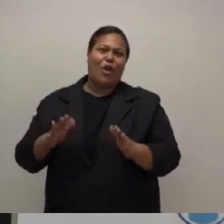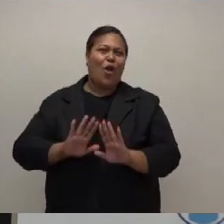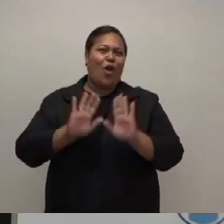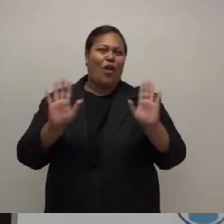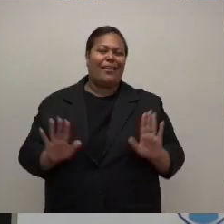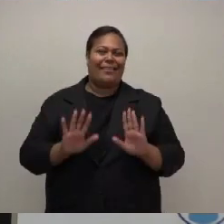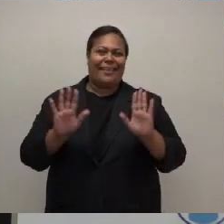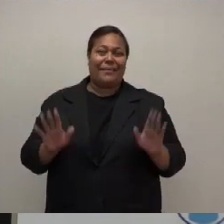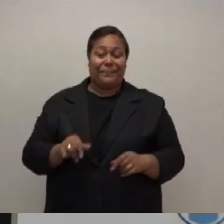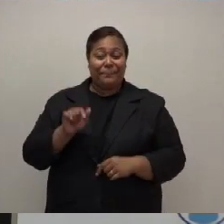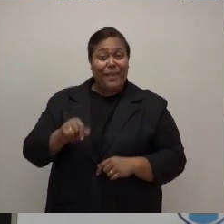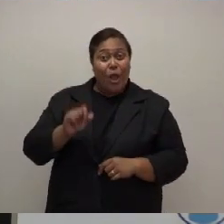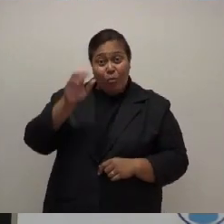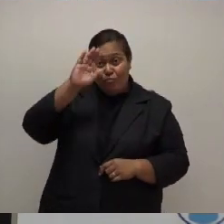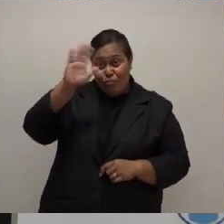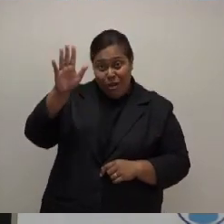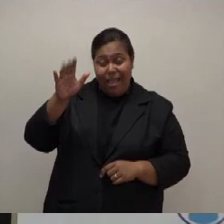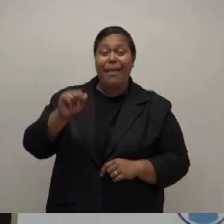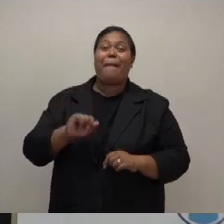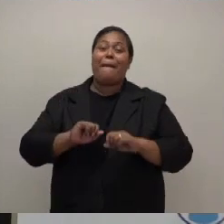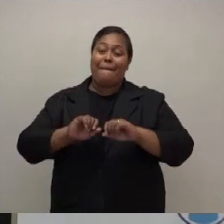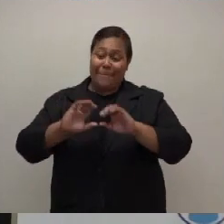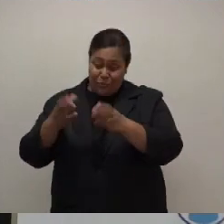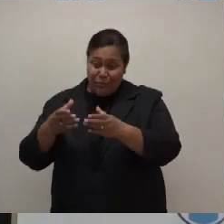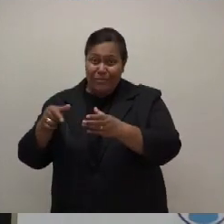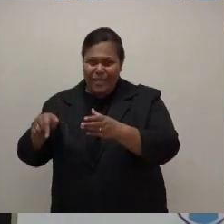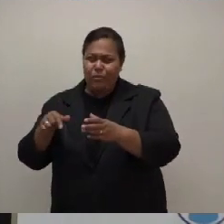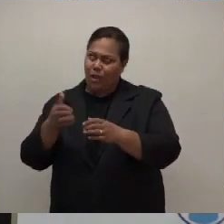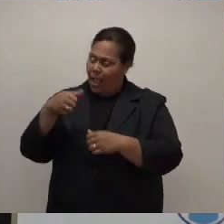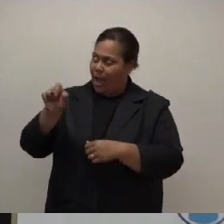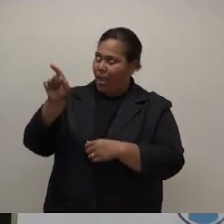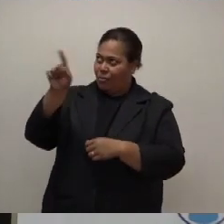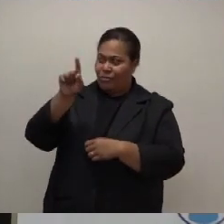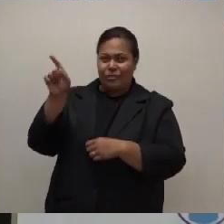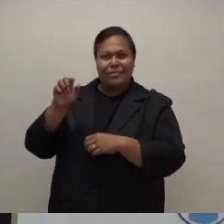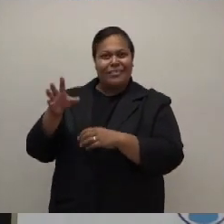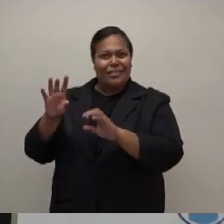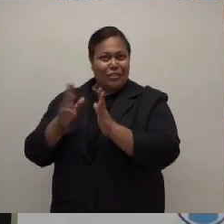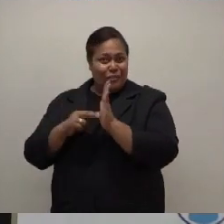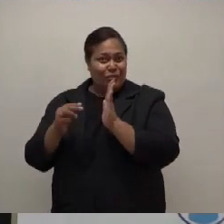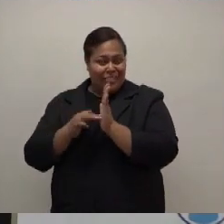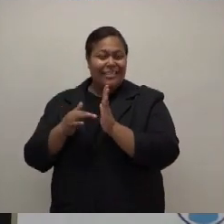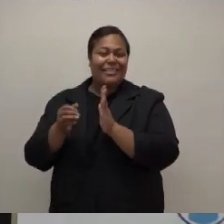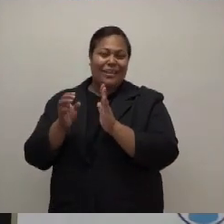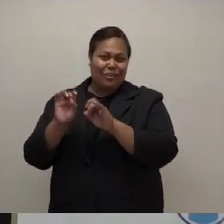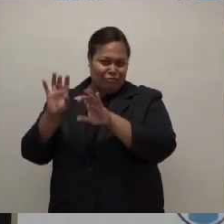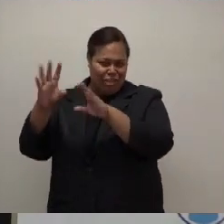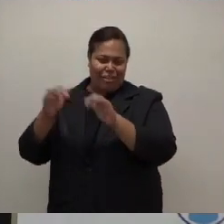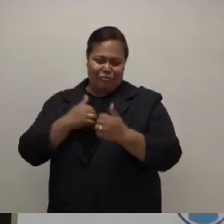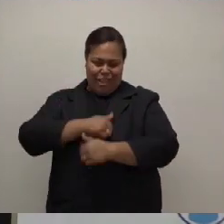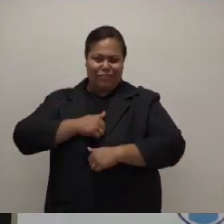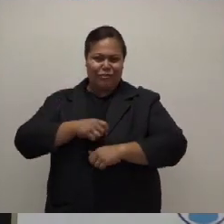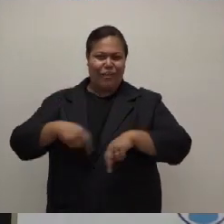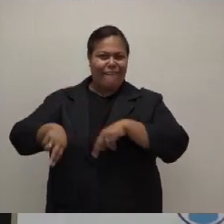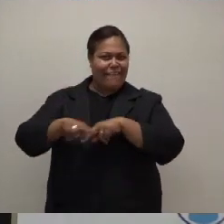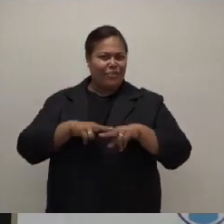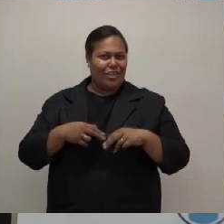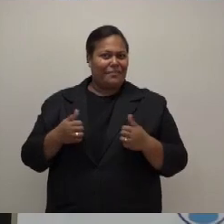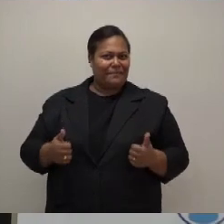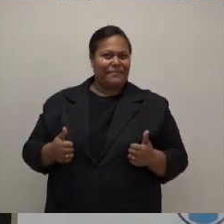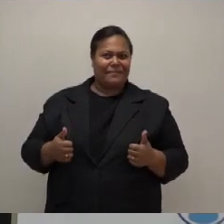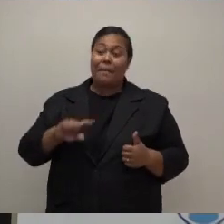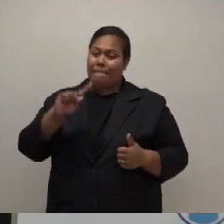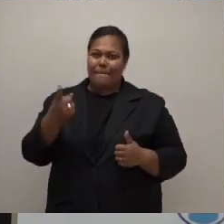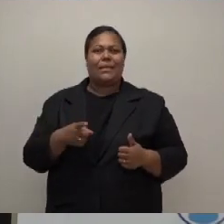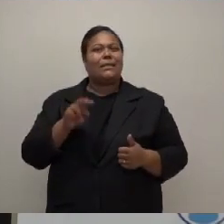This Mbula bubble will allow Aussies and Kiwis to once again enjoy the best of Fiji, while remaining separate from any other